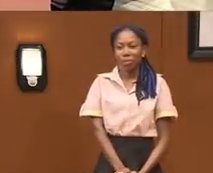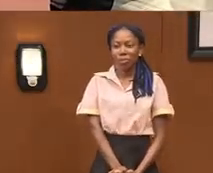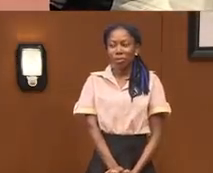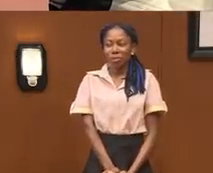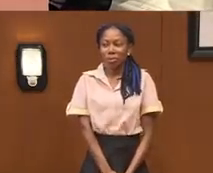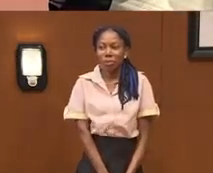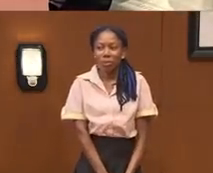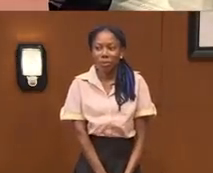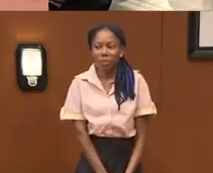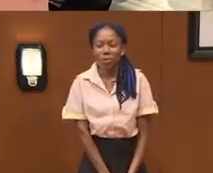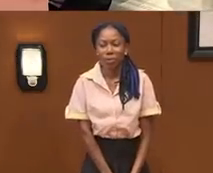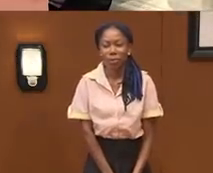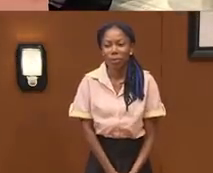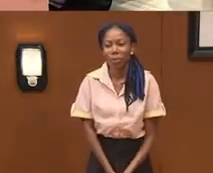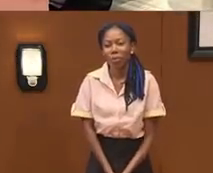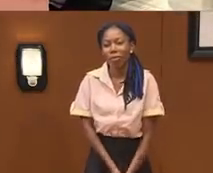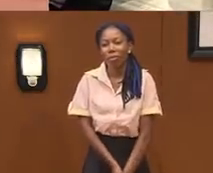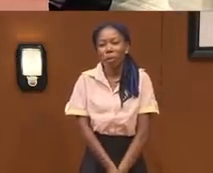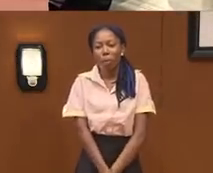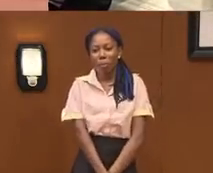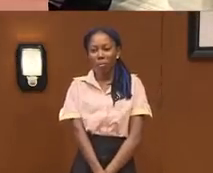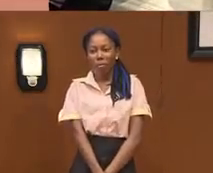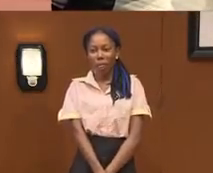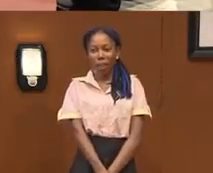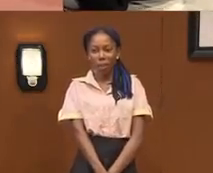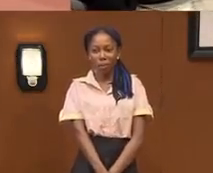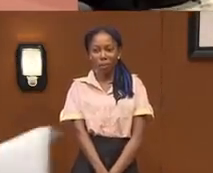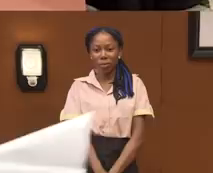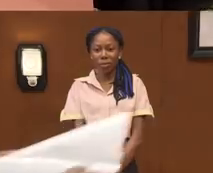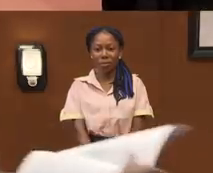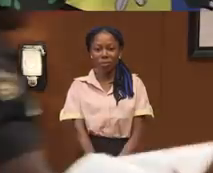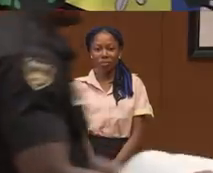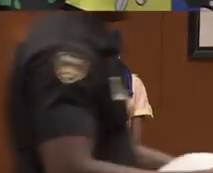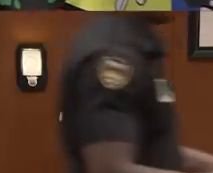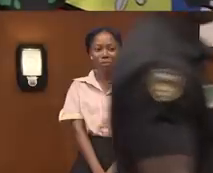Please. And this is John as and this is witness. John, please show my lord.